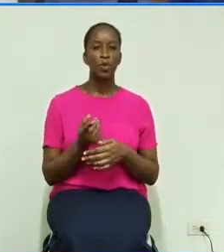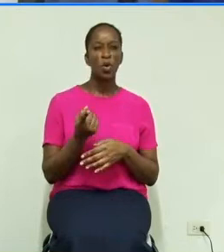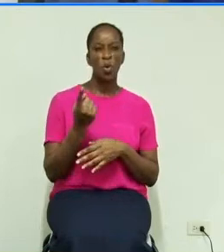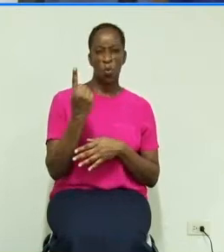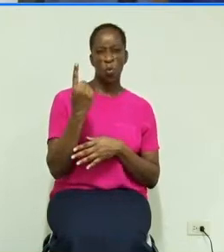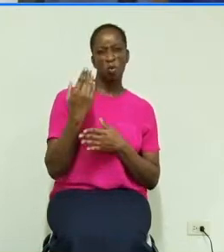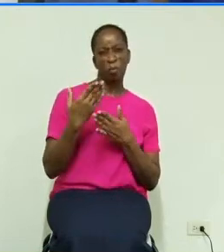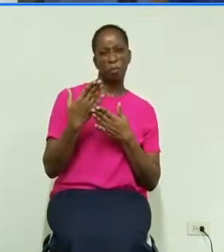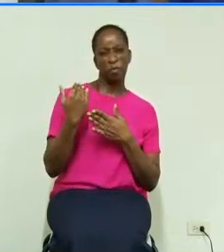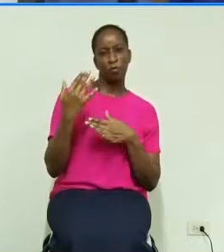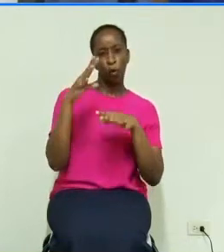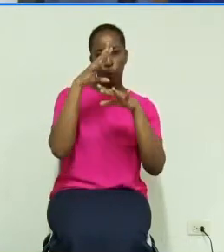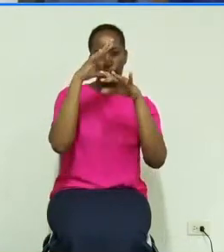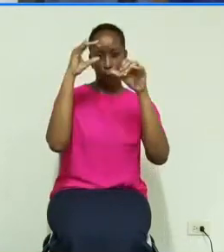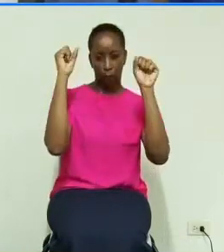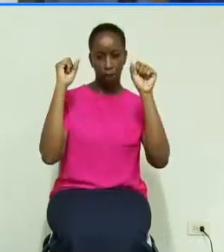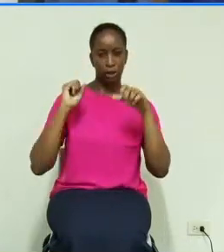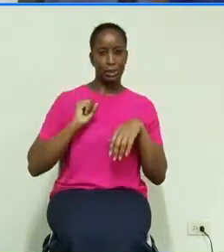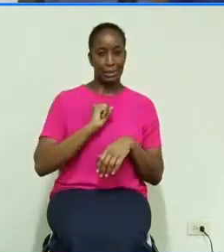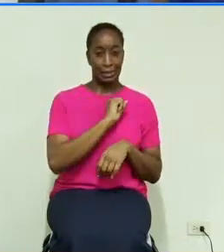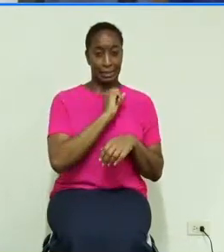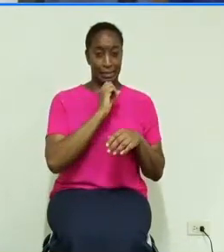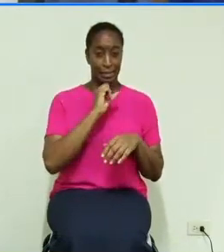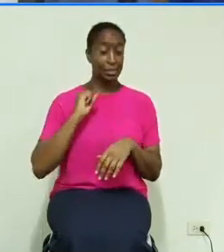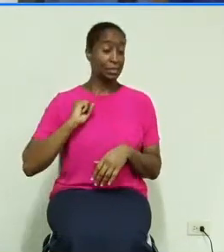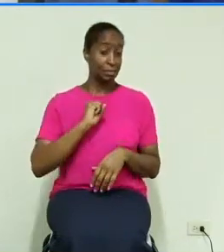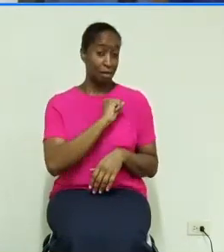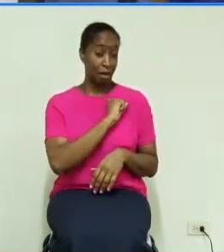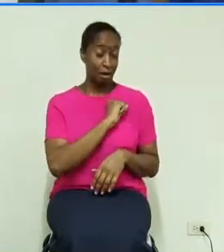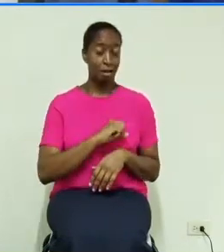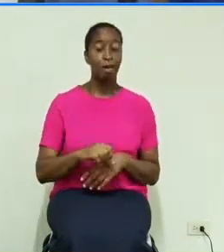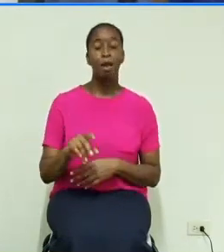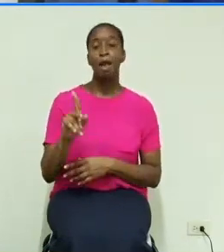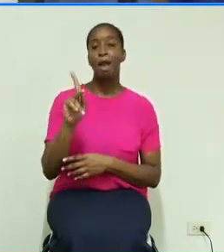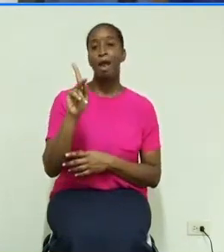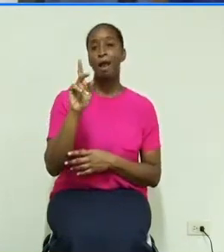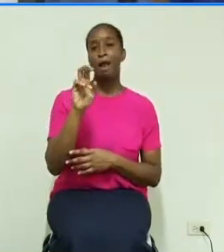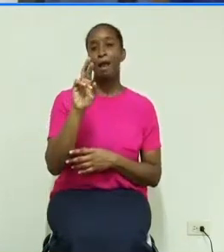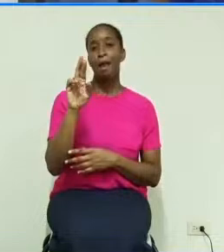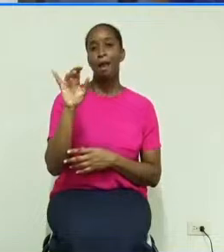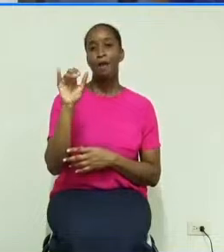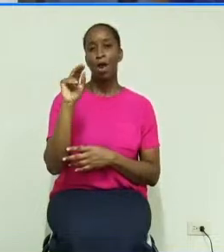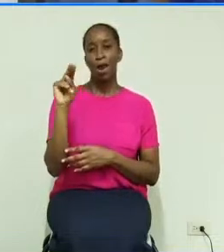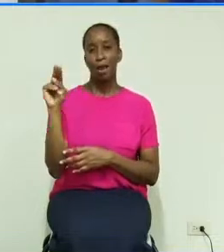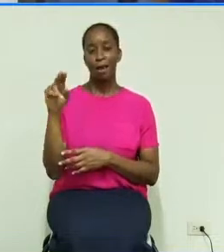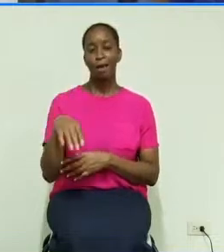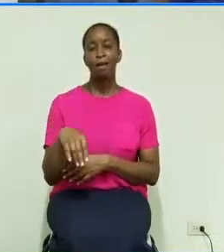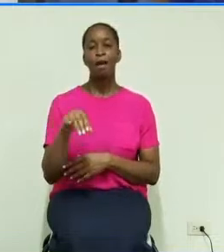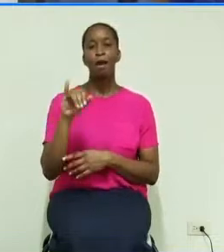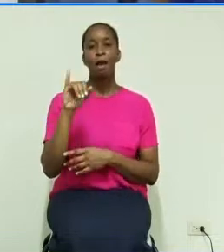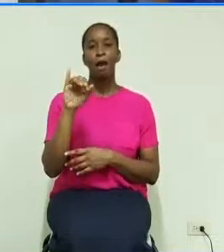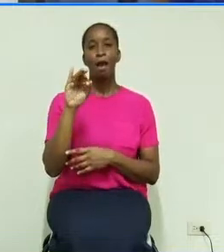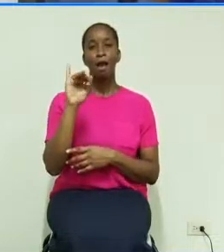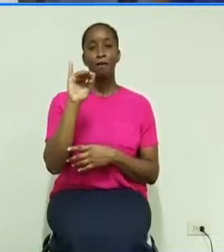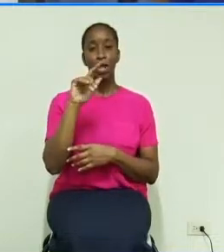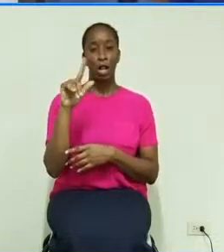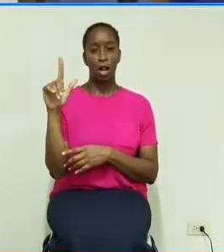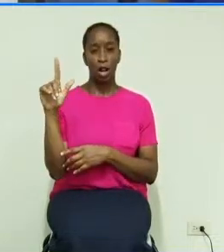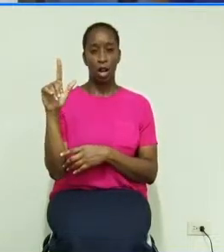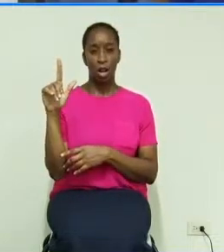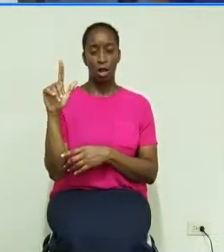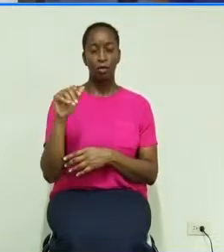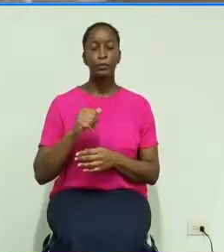president of the Senate, Ms. Carrie-Ann Eiffel. Of course, you know that Sir Richard is himself a